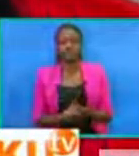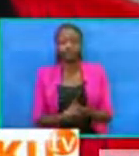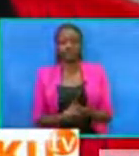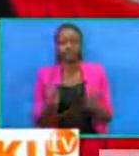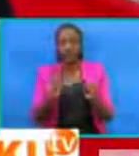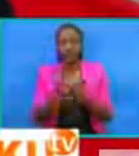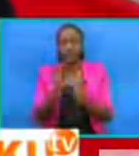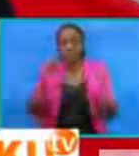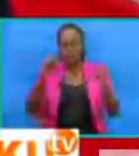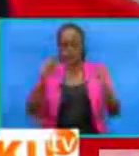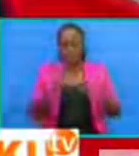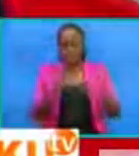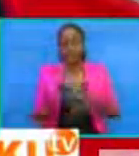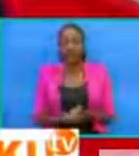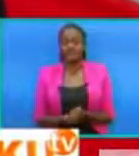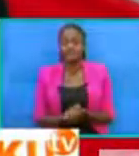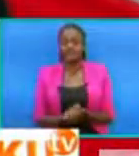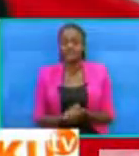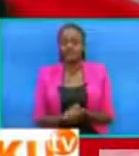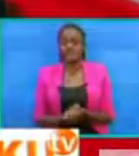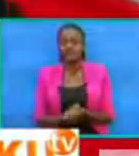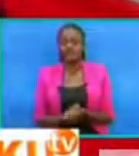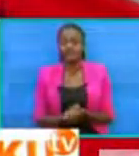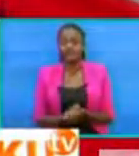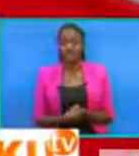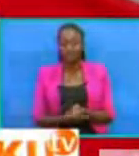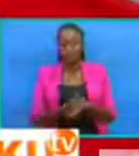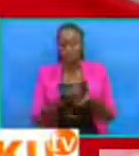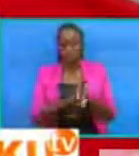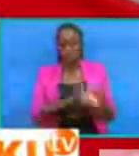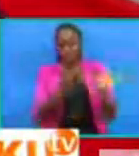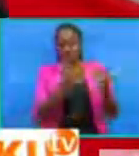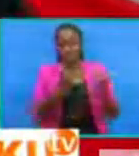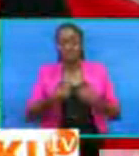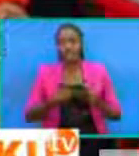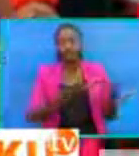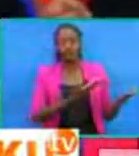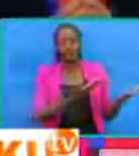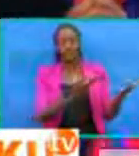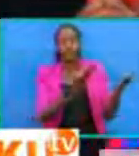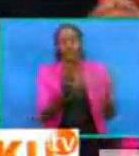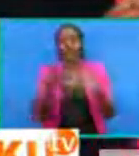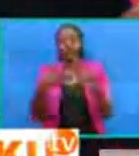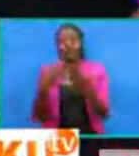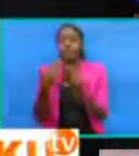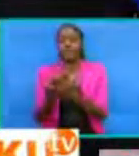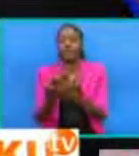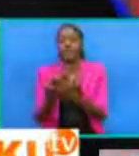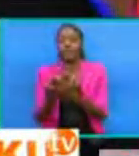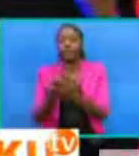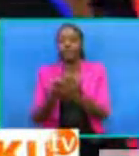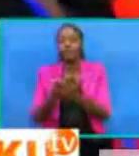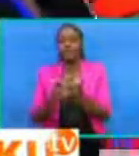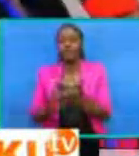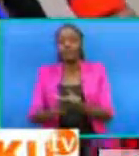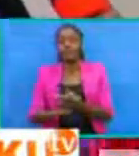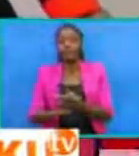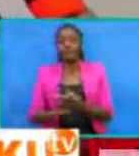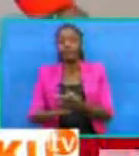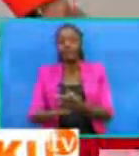you today. So I take this opportunity to welcome all guests, management of